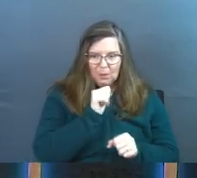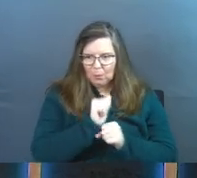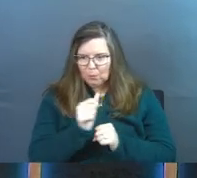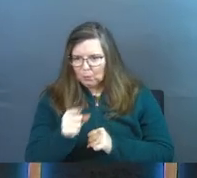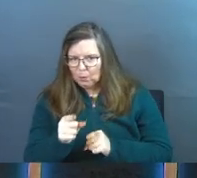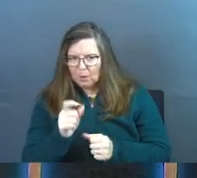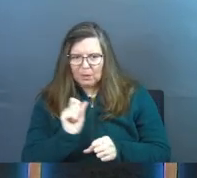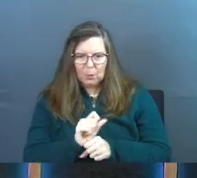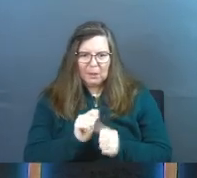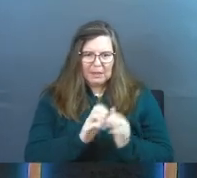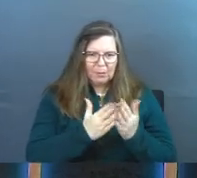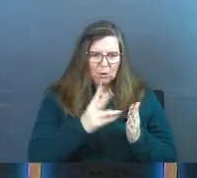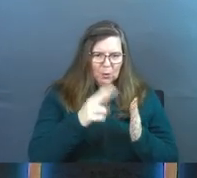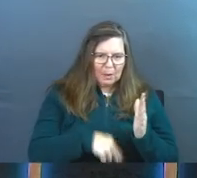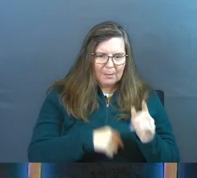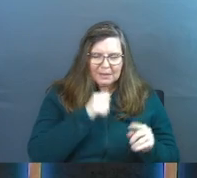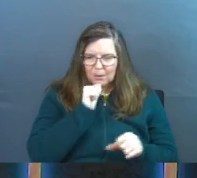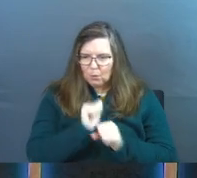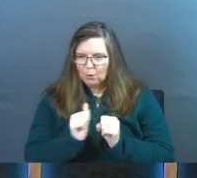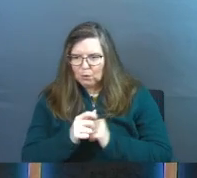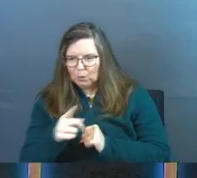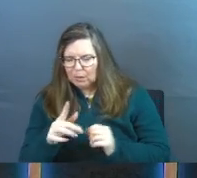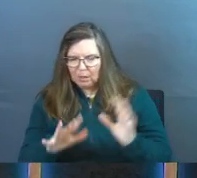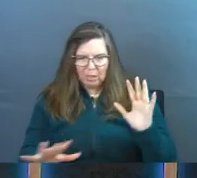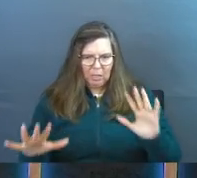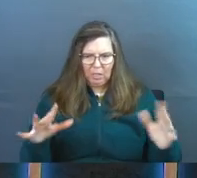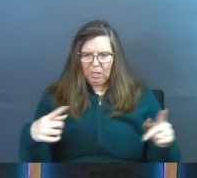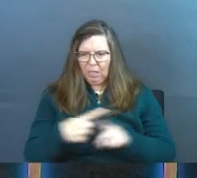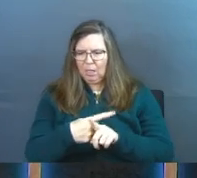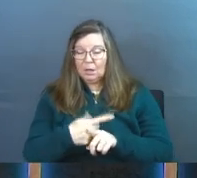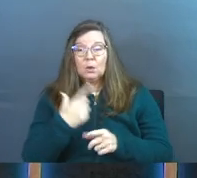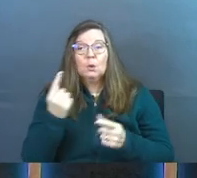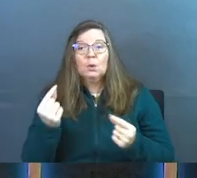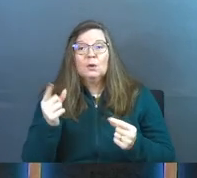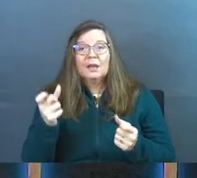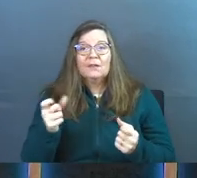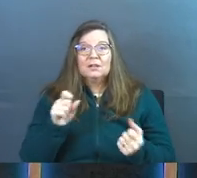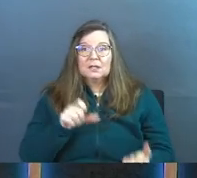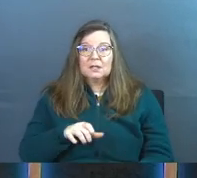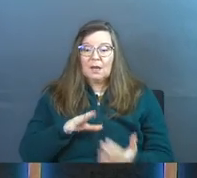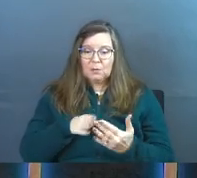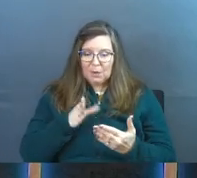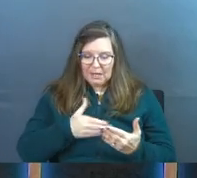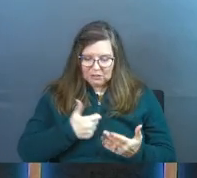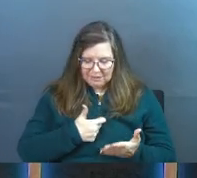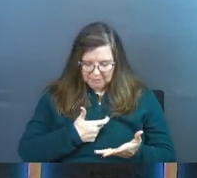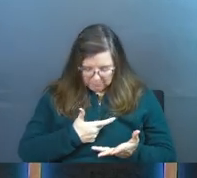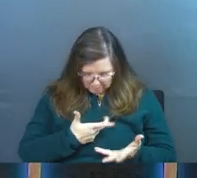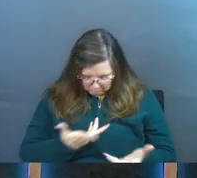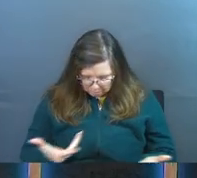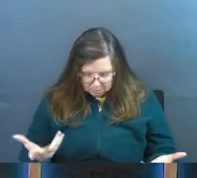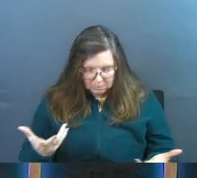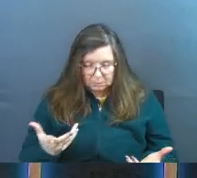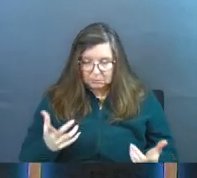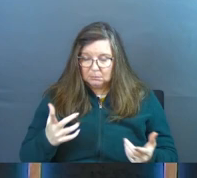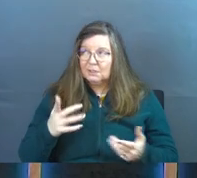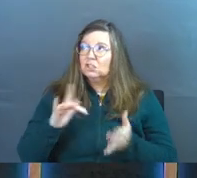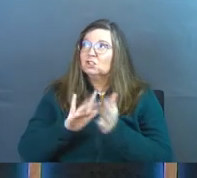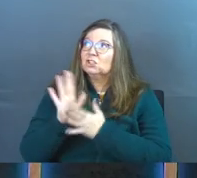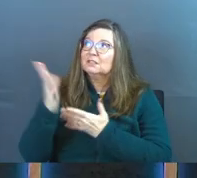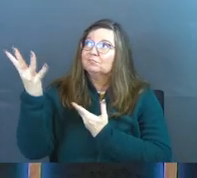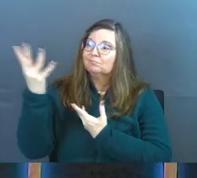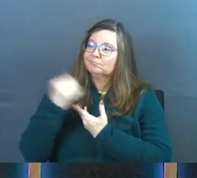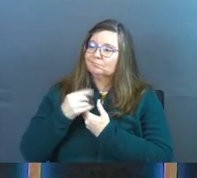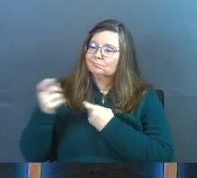you. Or they worked in that book you read, but they're not working with you. You know what you need to do? You got to come to the end of yourself. You got to say, Jesus, take